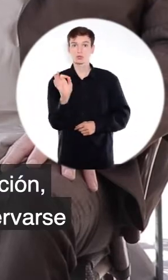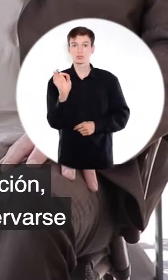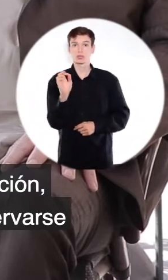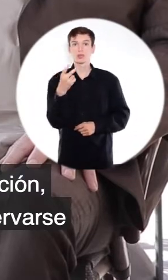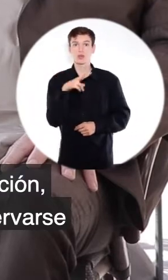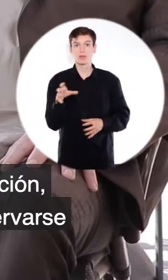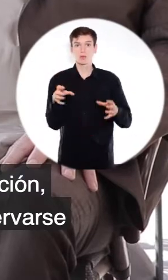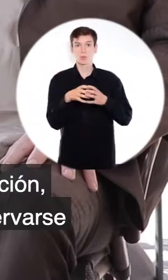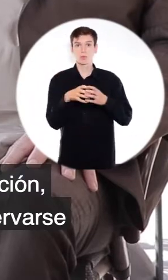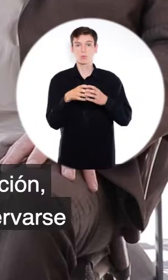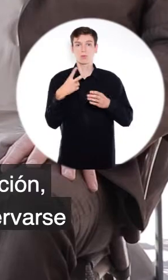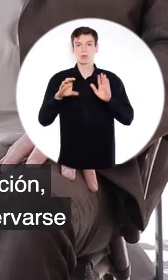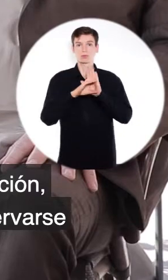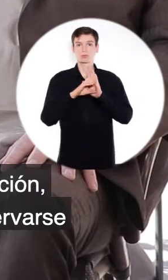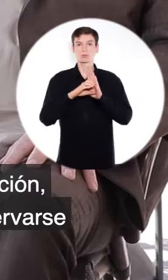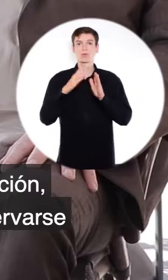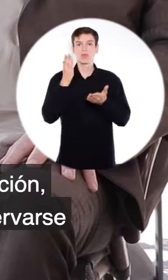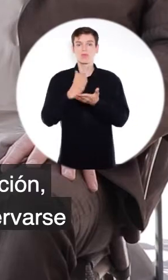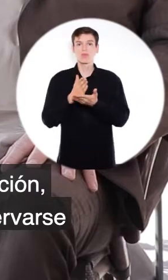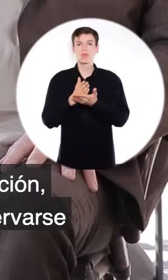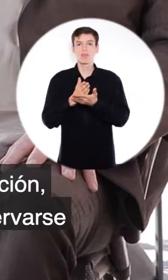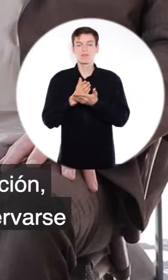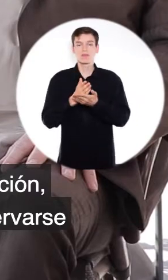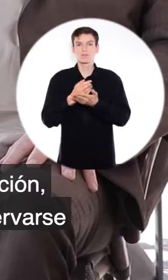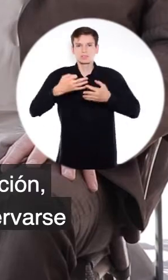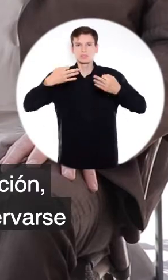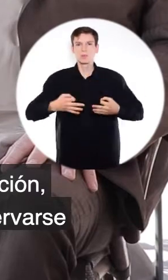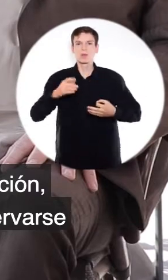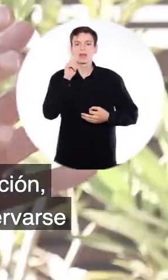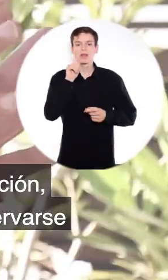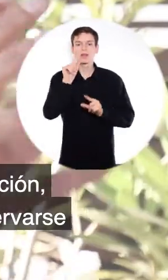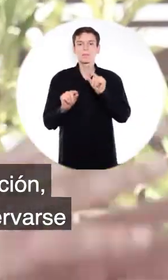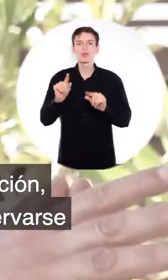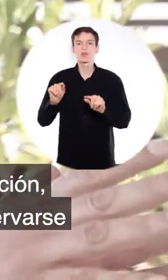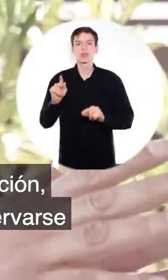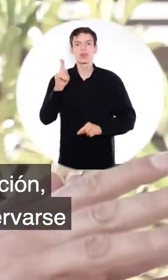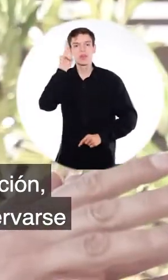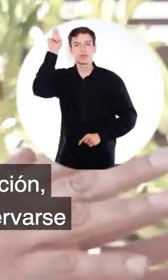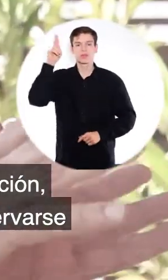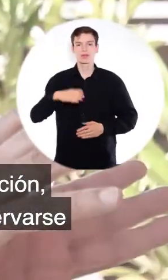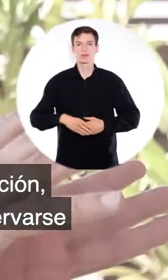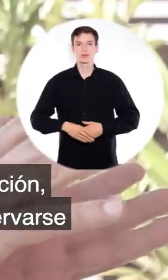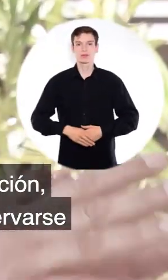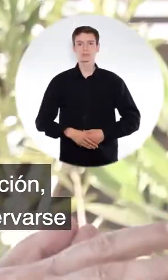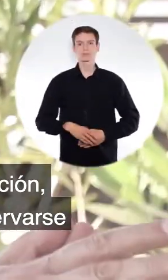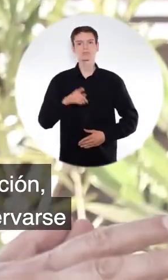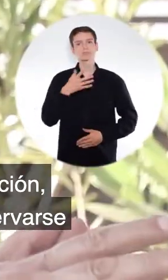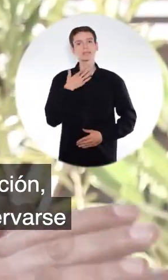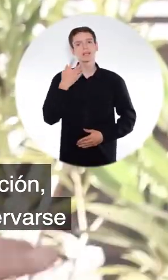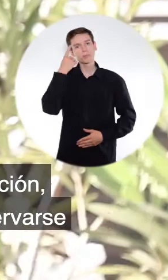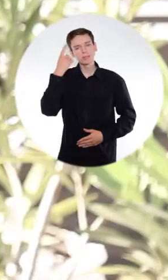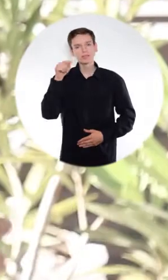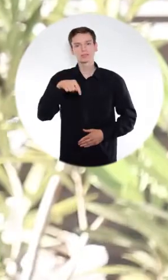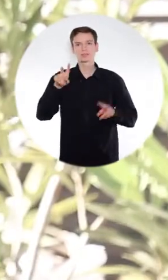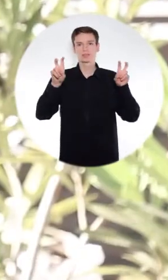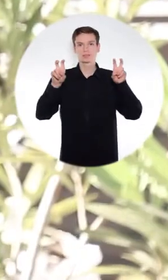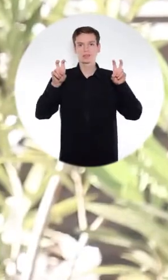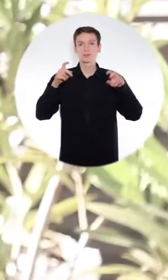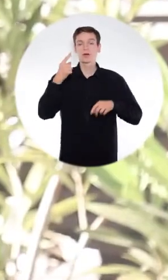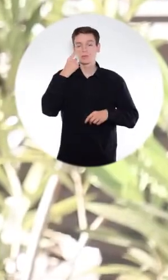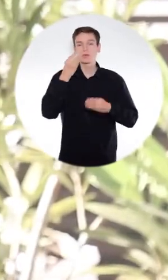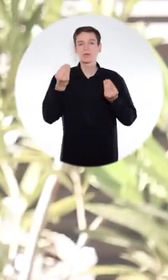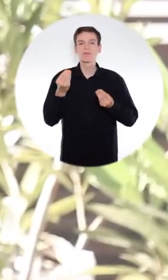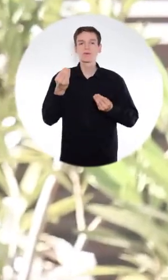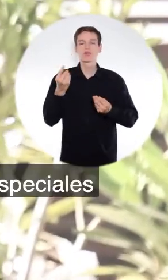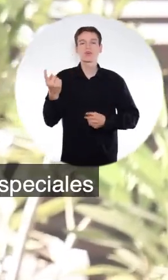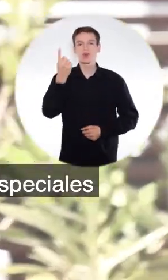about 3% of the entire body to be secure for those indigenous minorities. What's your